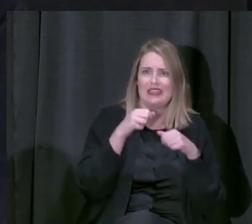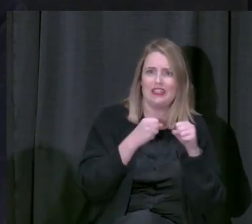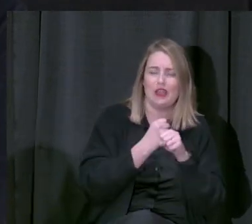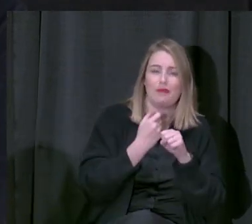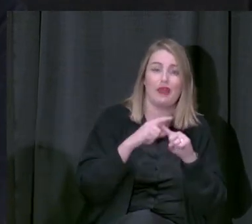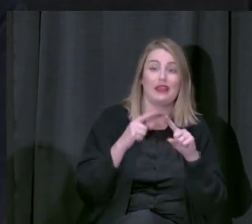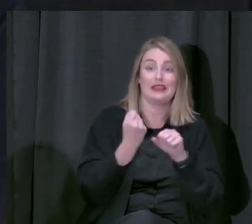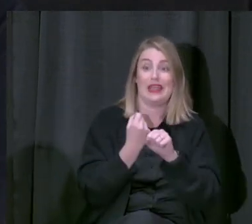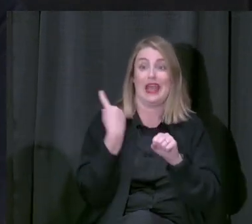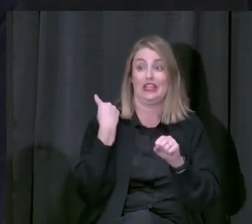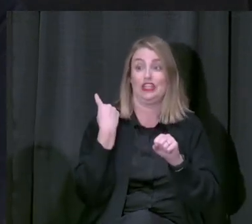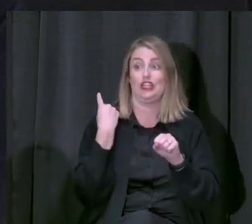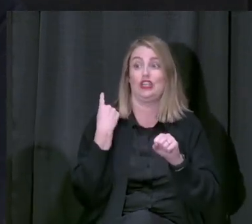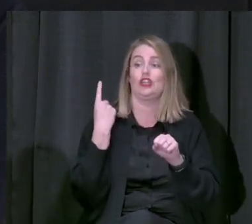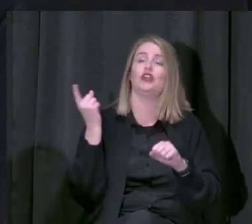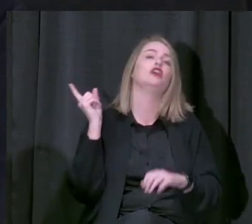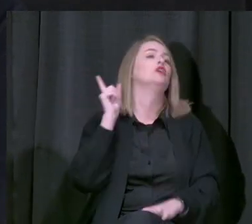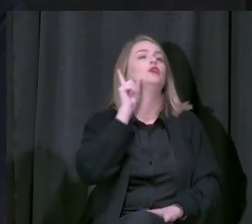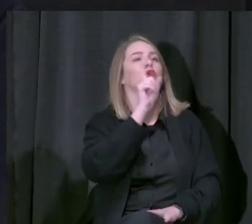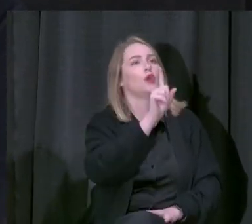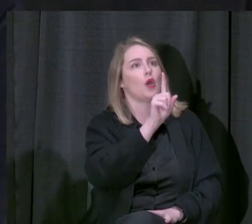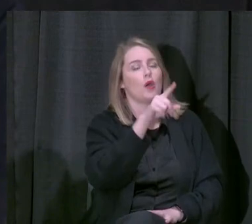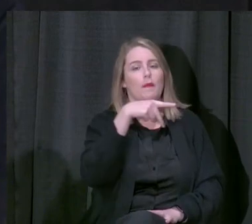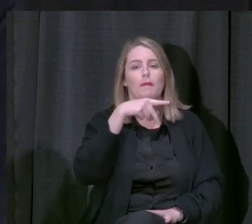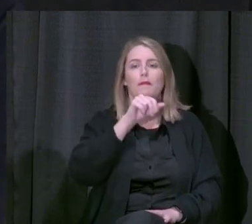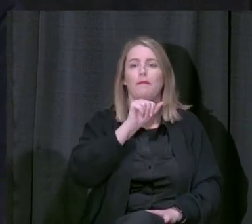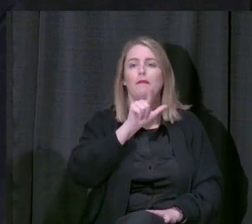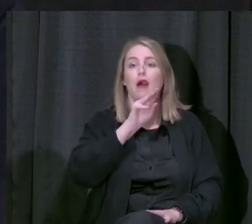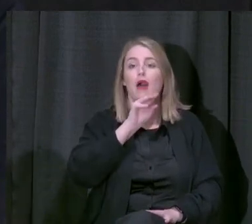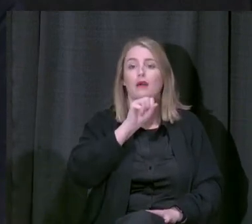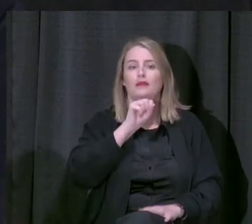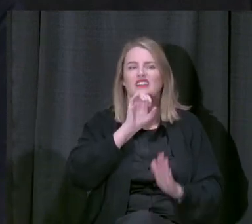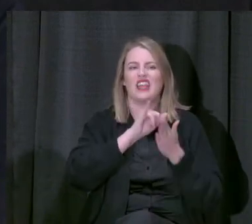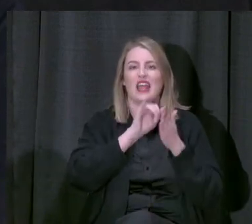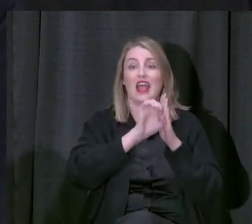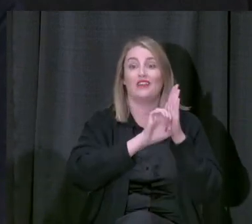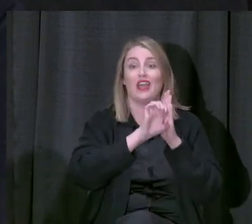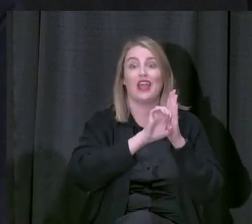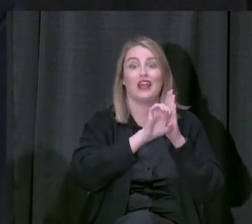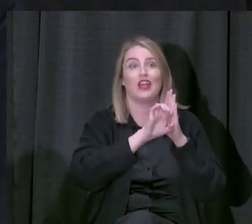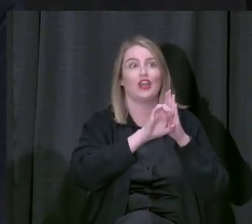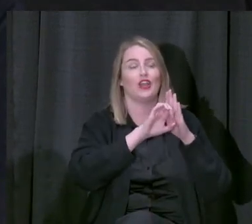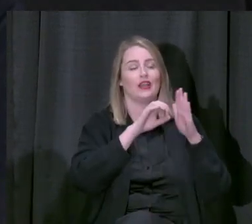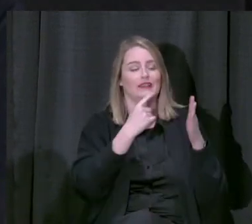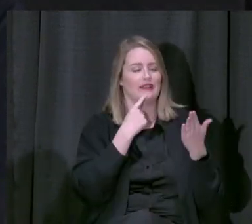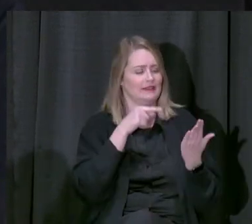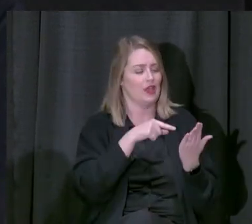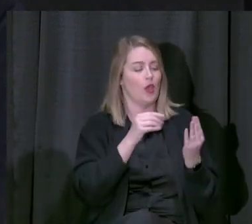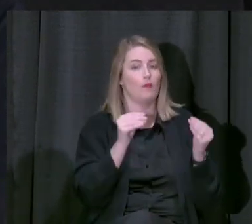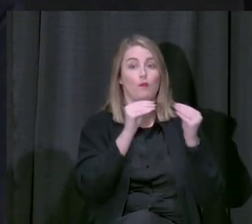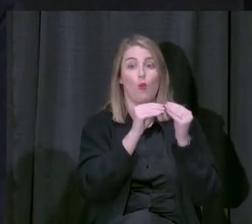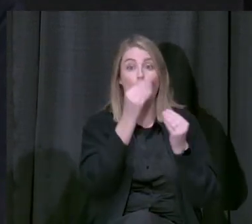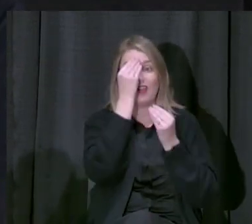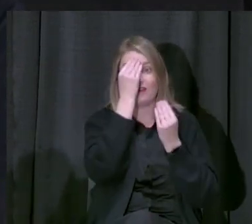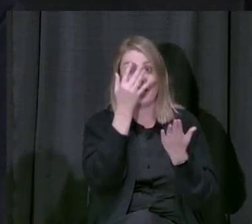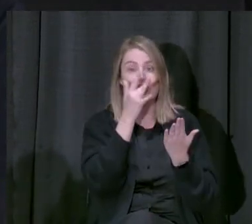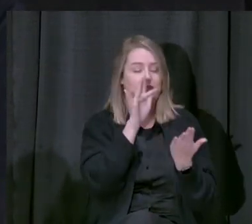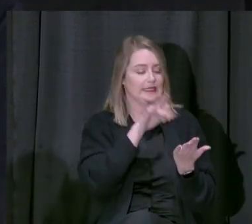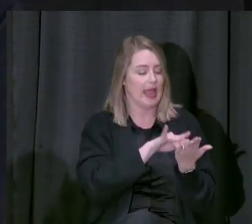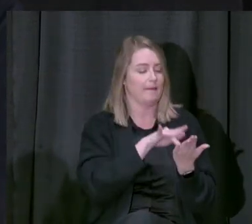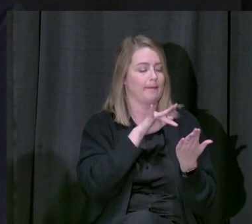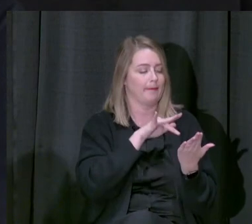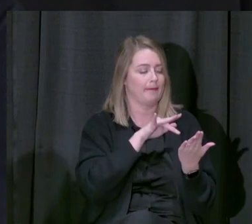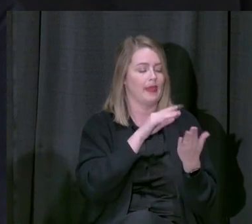went to those Palms or the Oasis, you go to the Palms elevator, and it says more information available. You tap on that, it gives you a